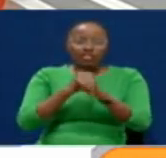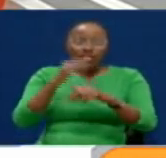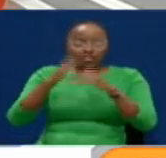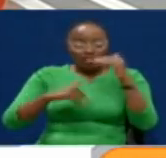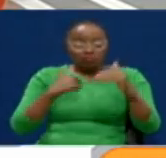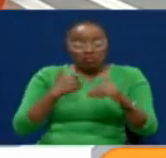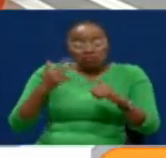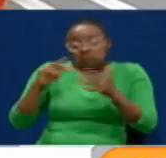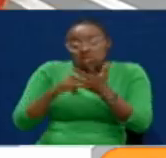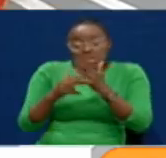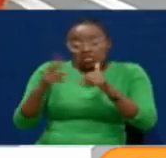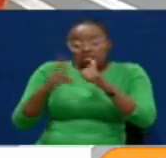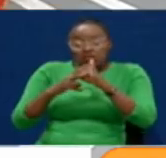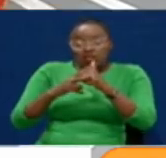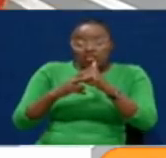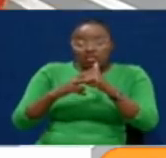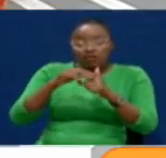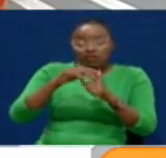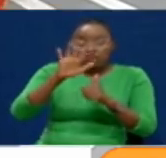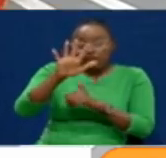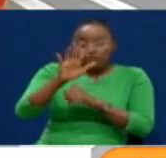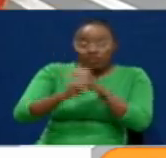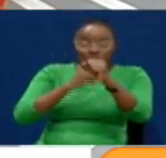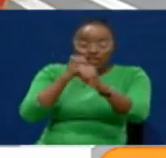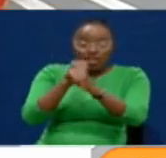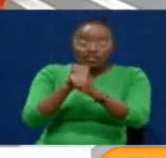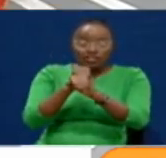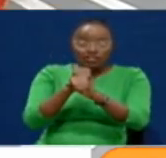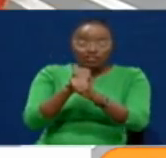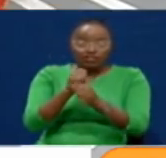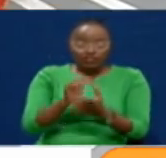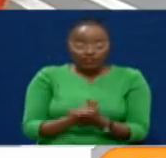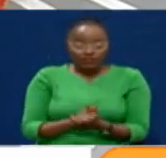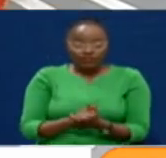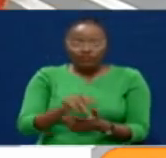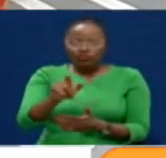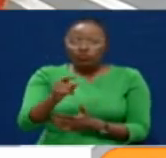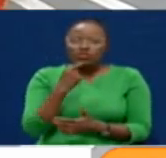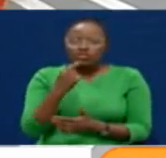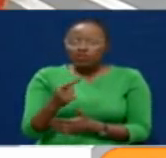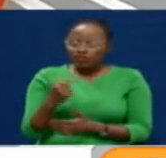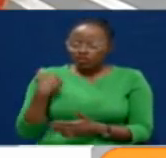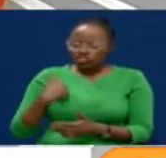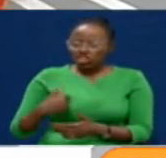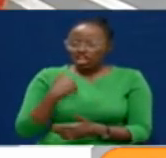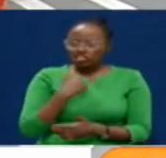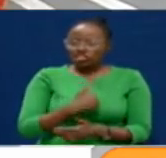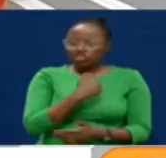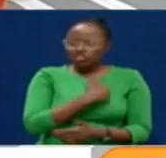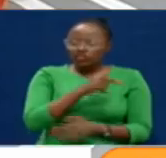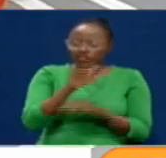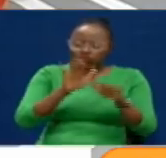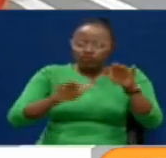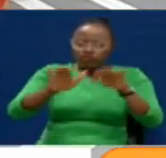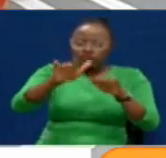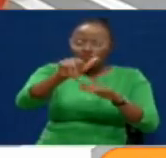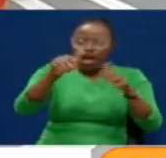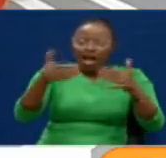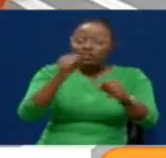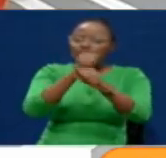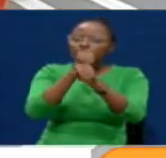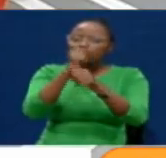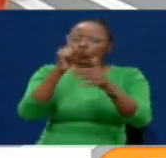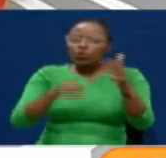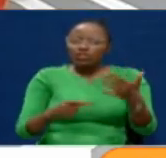75. Not bad. It's 10 years. 10 years, yeah. 10 years older. You were saying, Sir Charles, also the Himalayan rally. What was that? What was the now, deal?